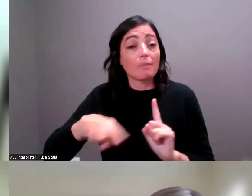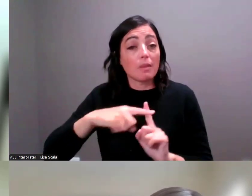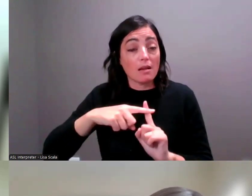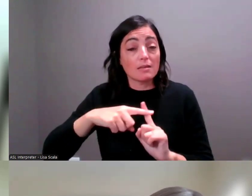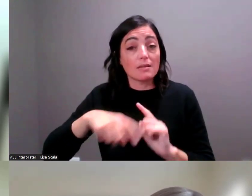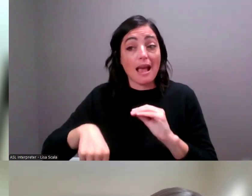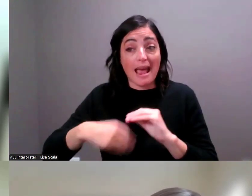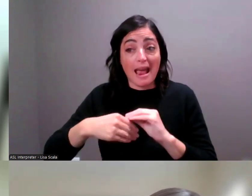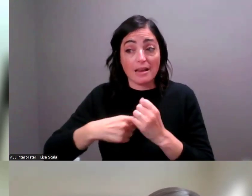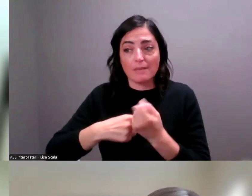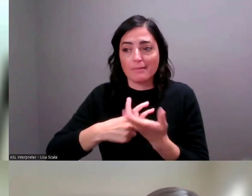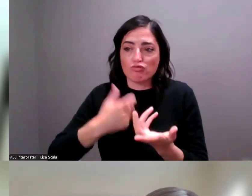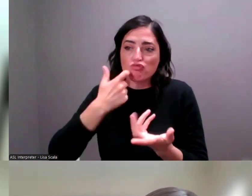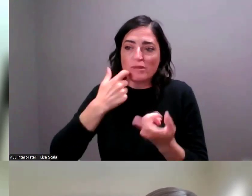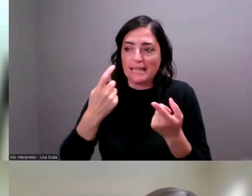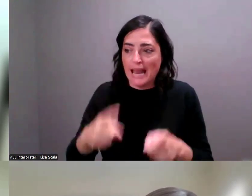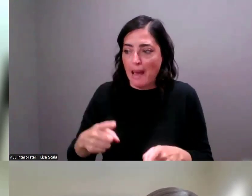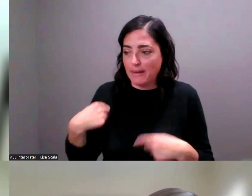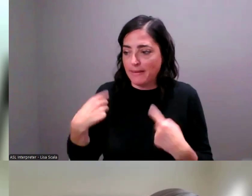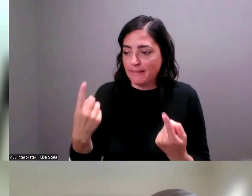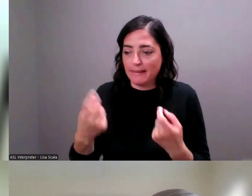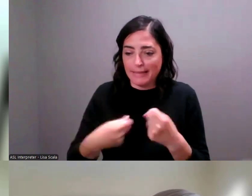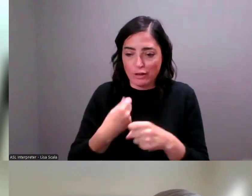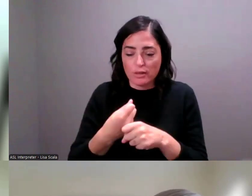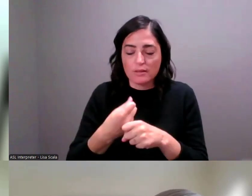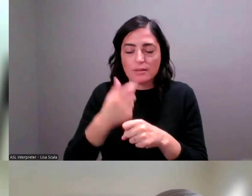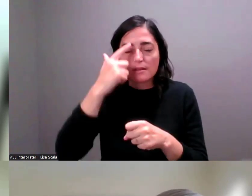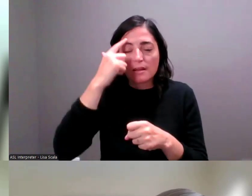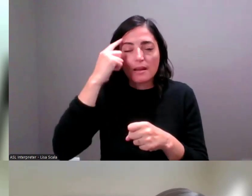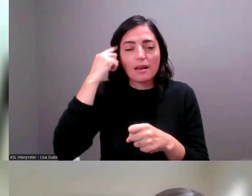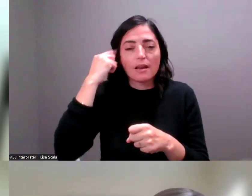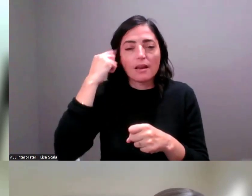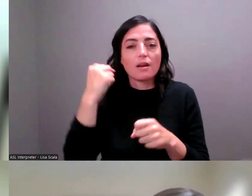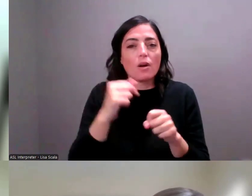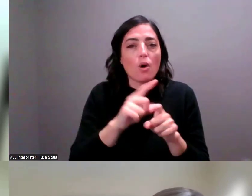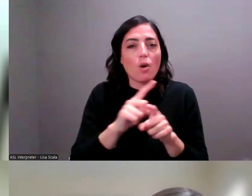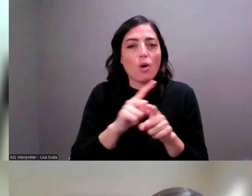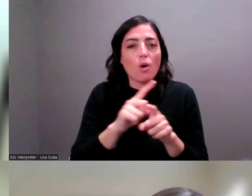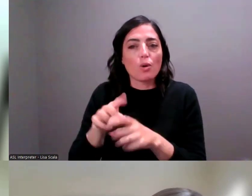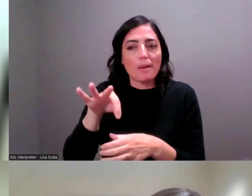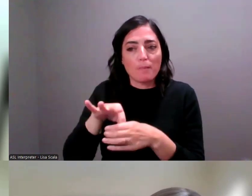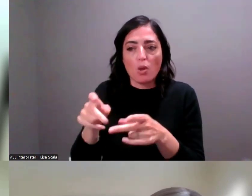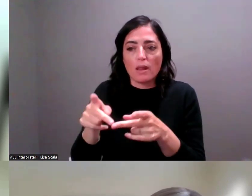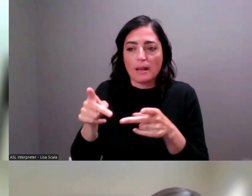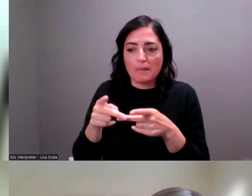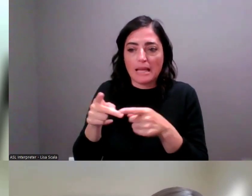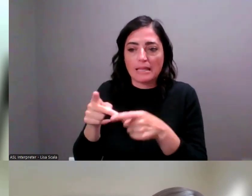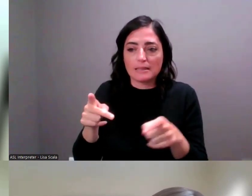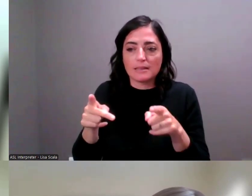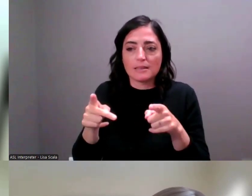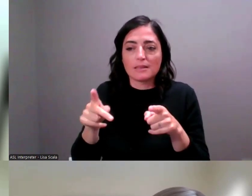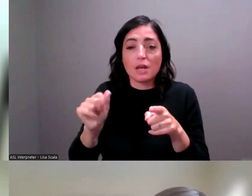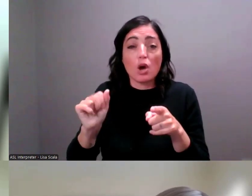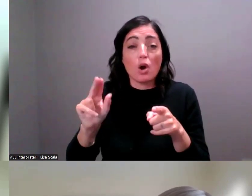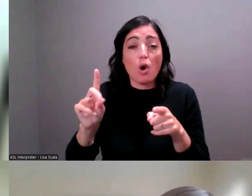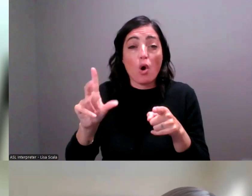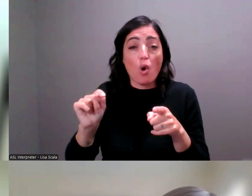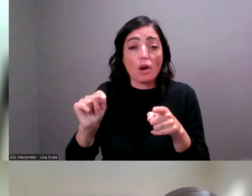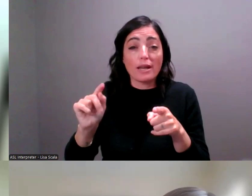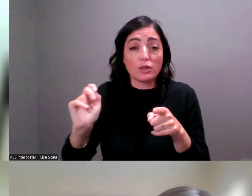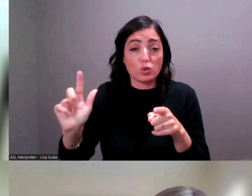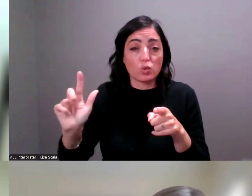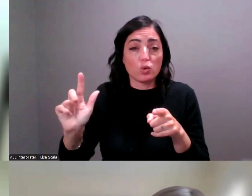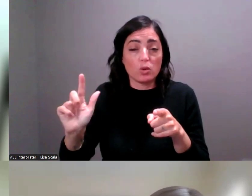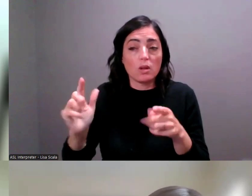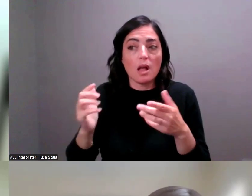what's happening in recent years is also this polling place audit tool, which allows us